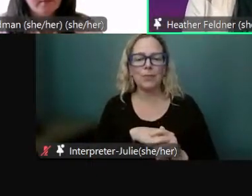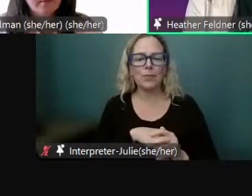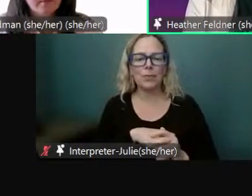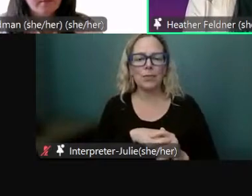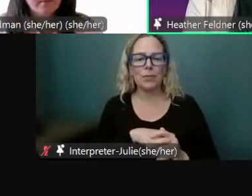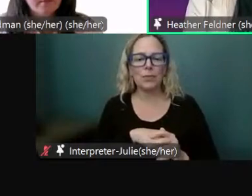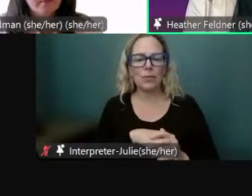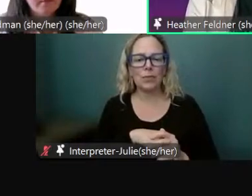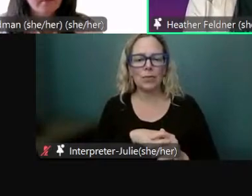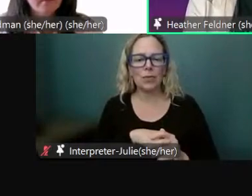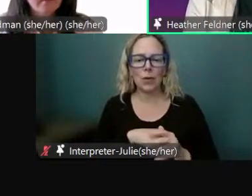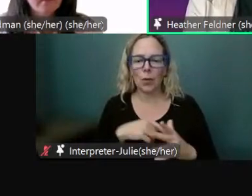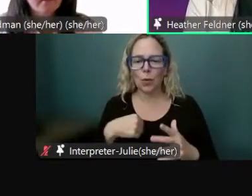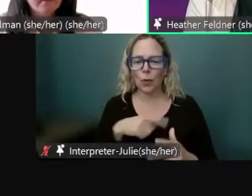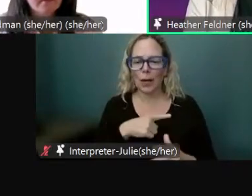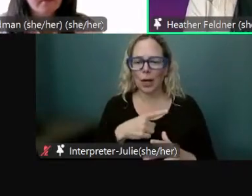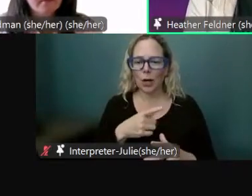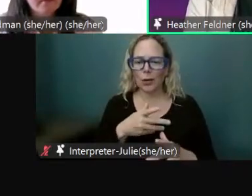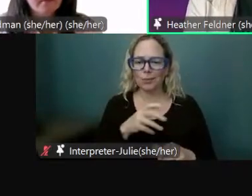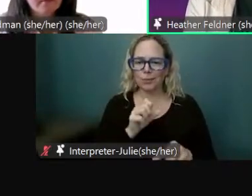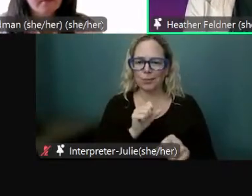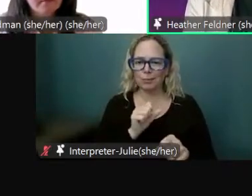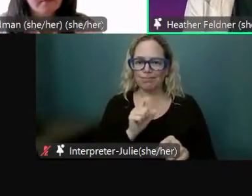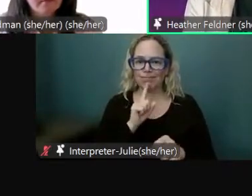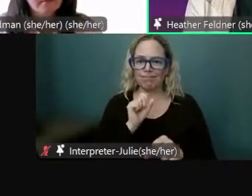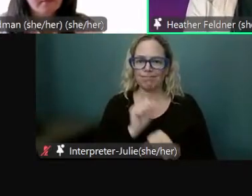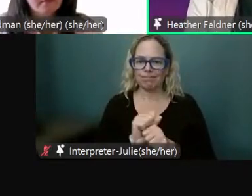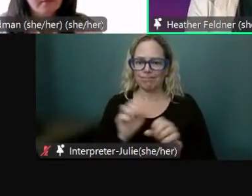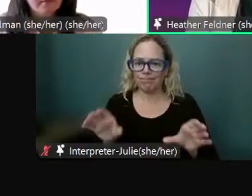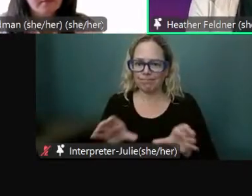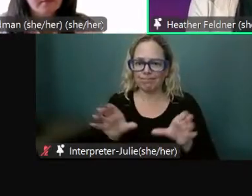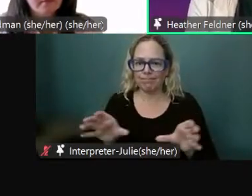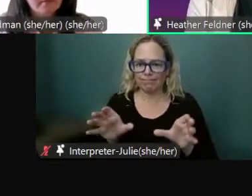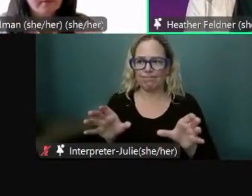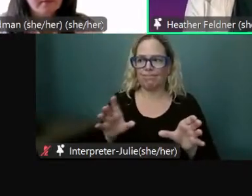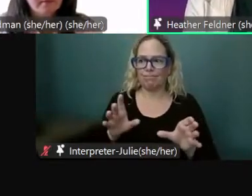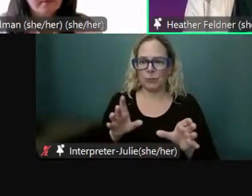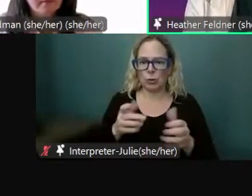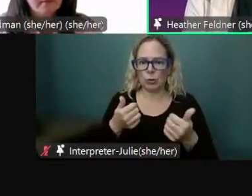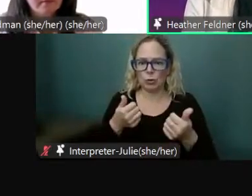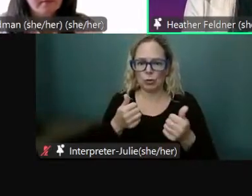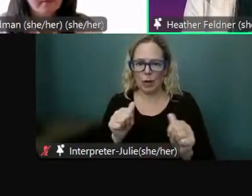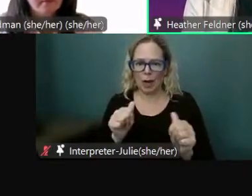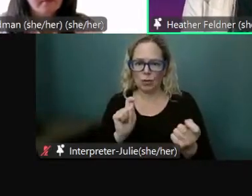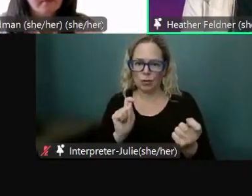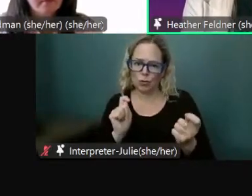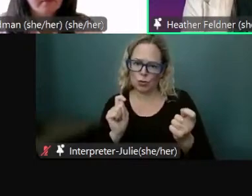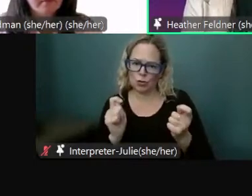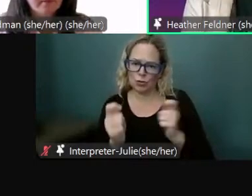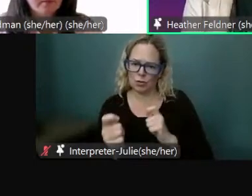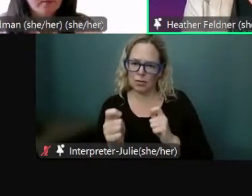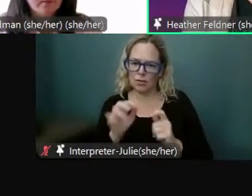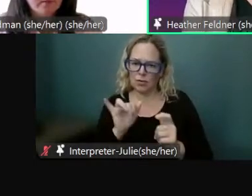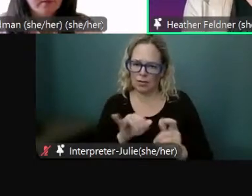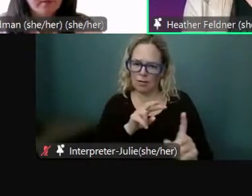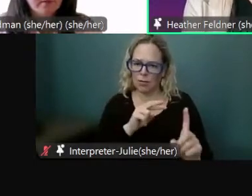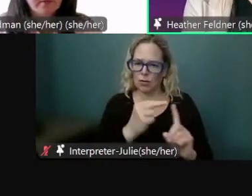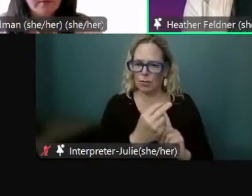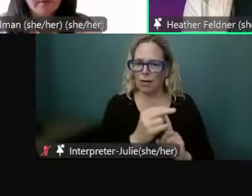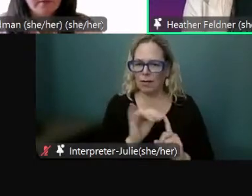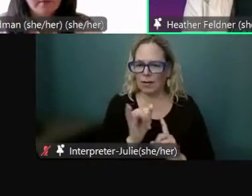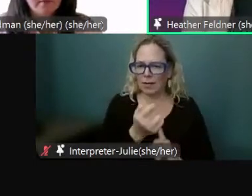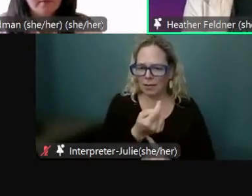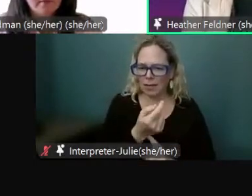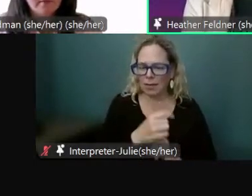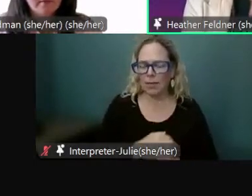And we're working actively to kind of chip away at that and change that a little bit. As